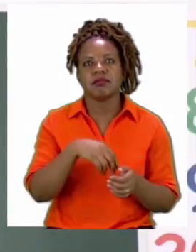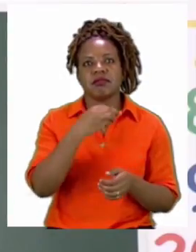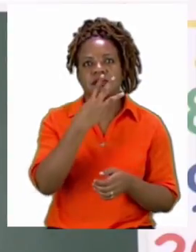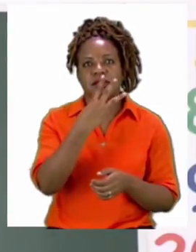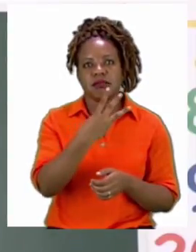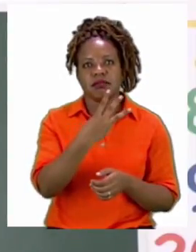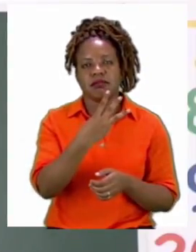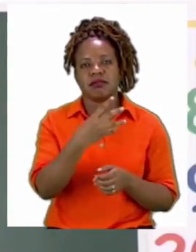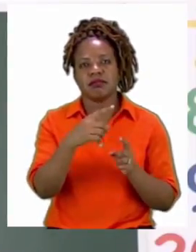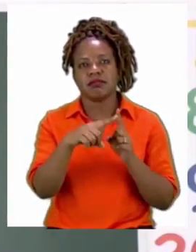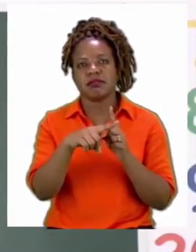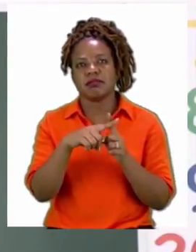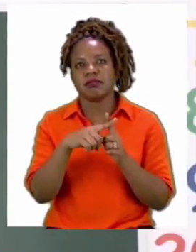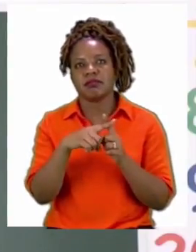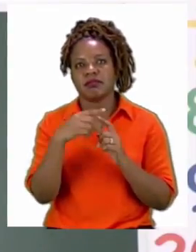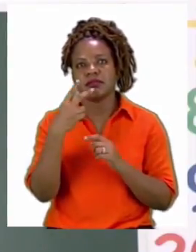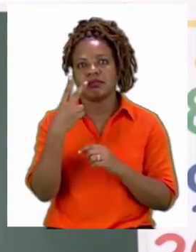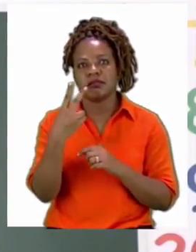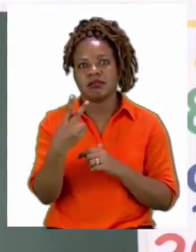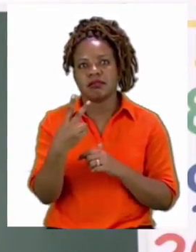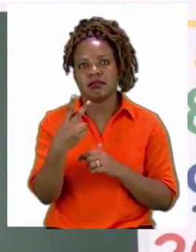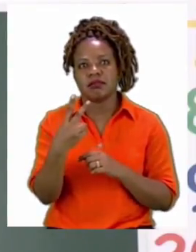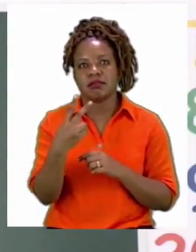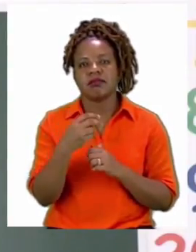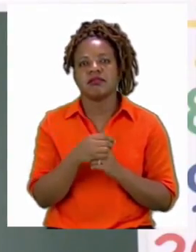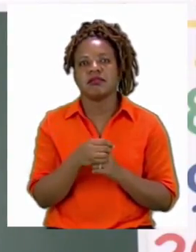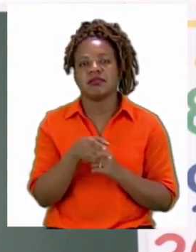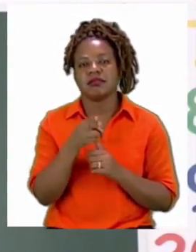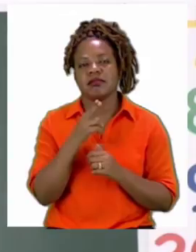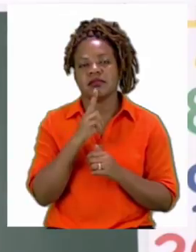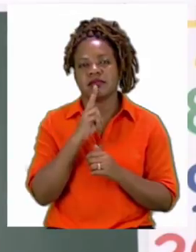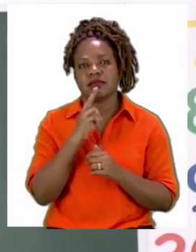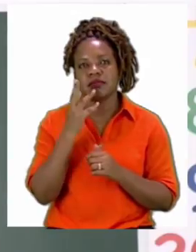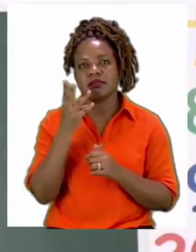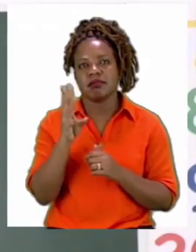of 2 equals 6.